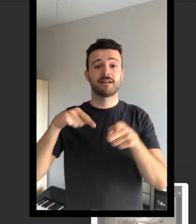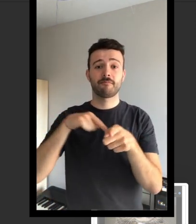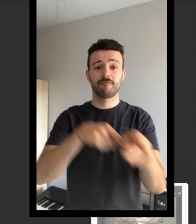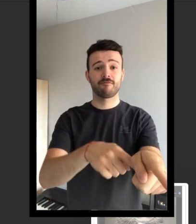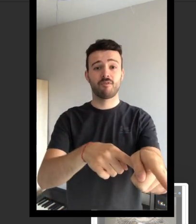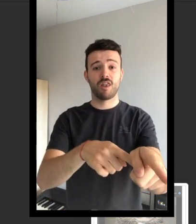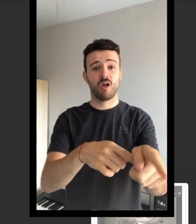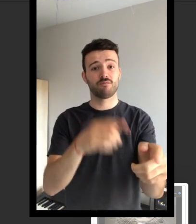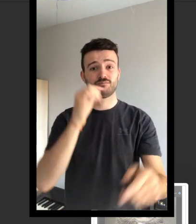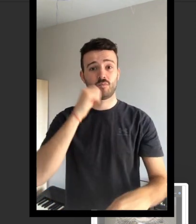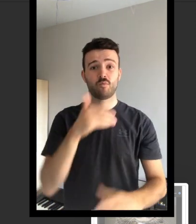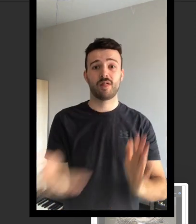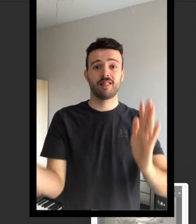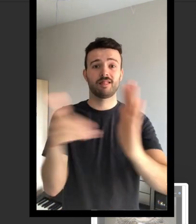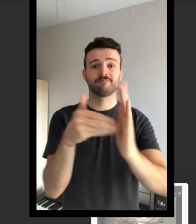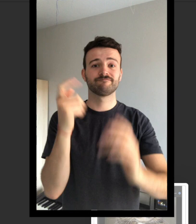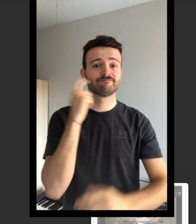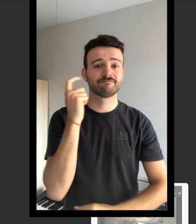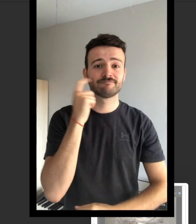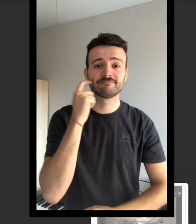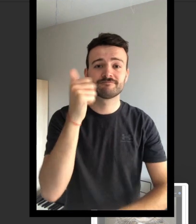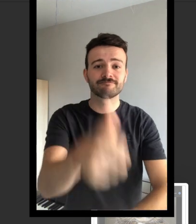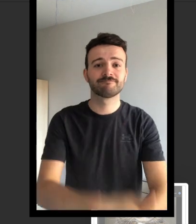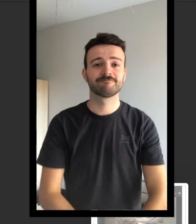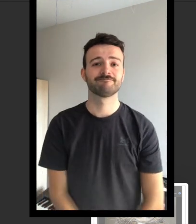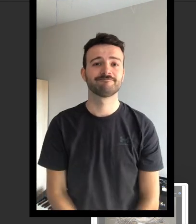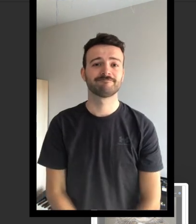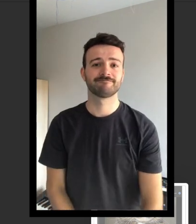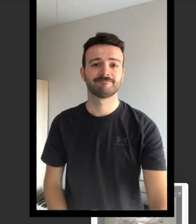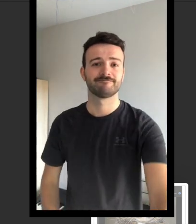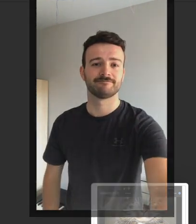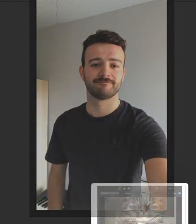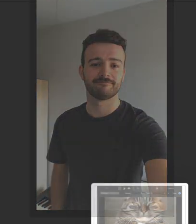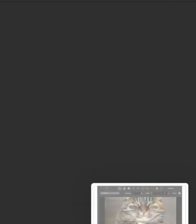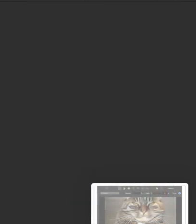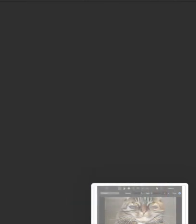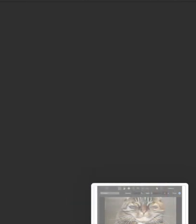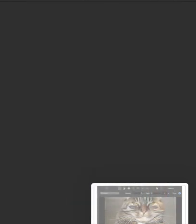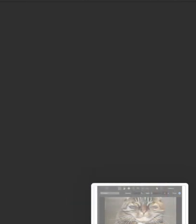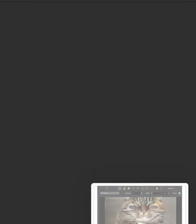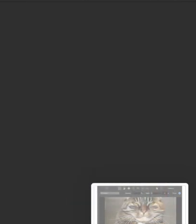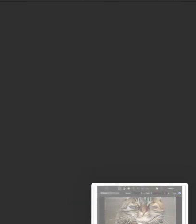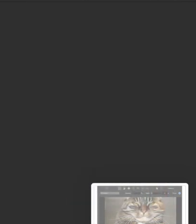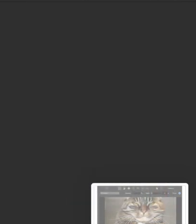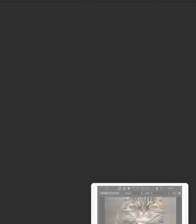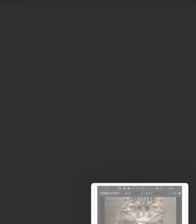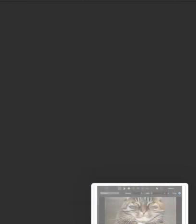If you follow the exact same steps, then you can easily add other media like a video.